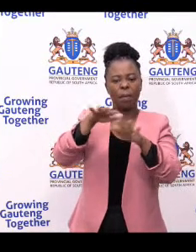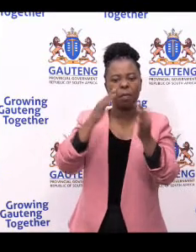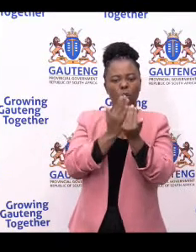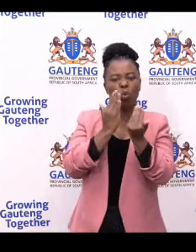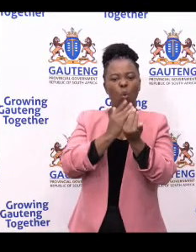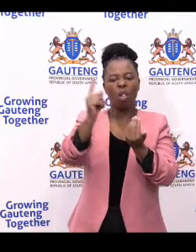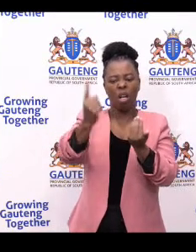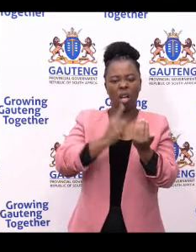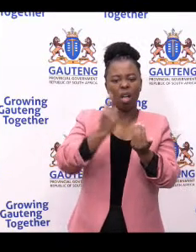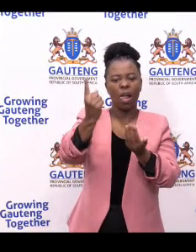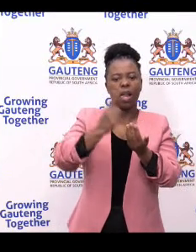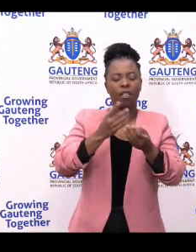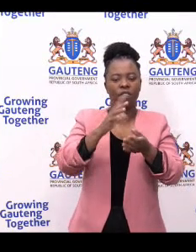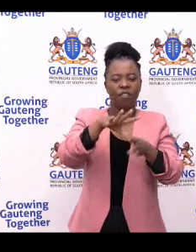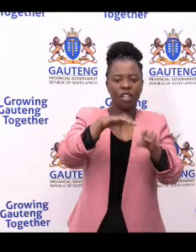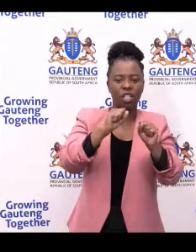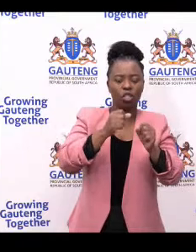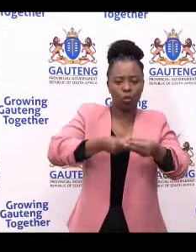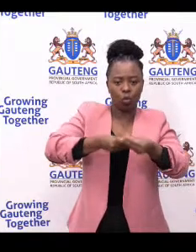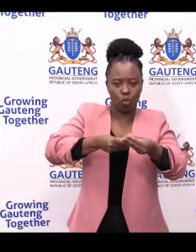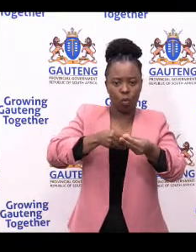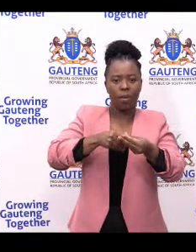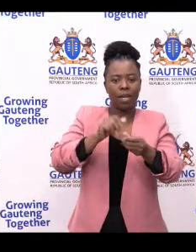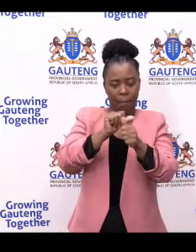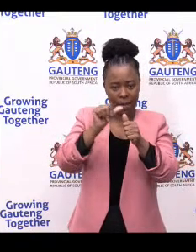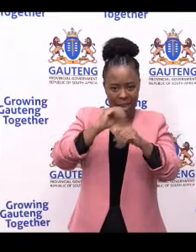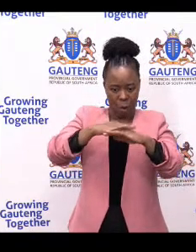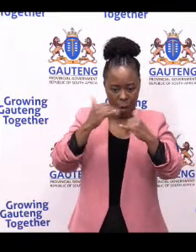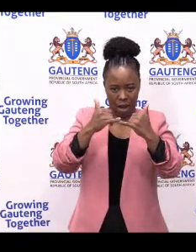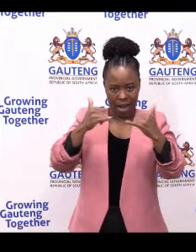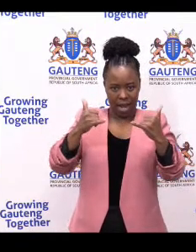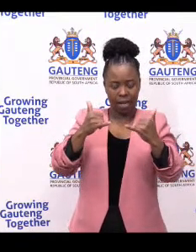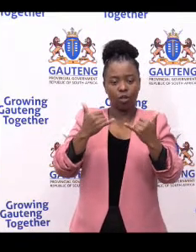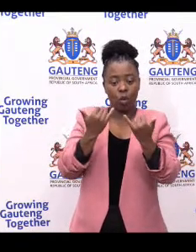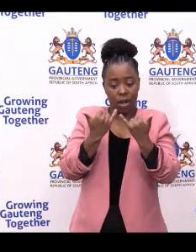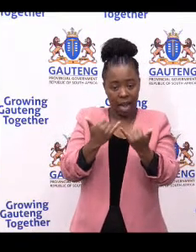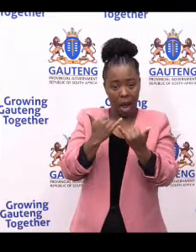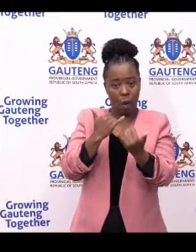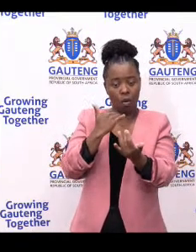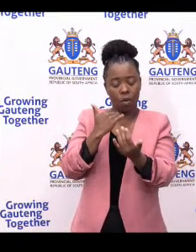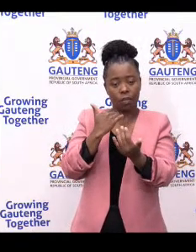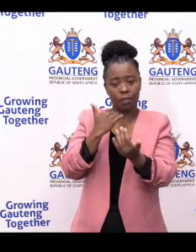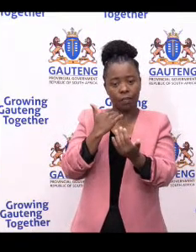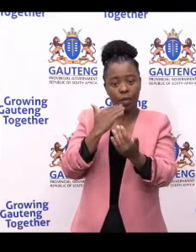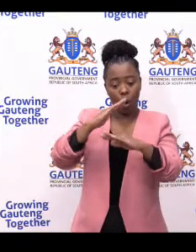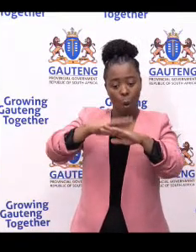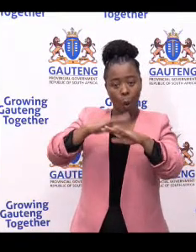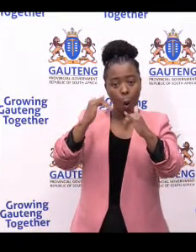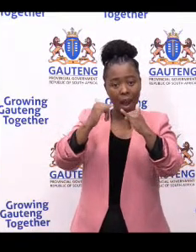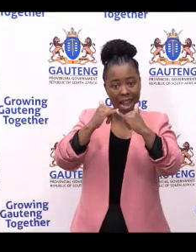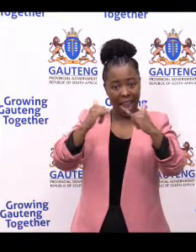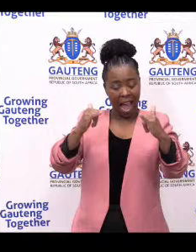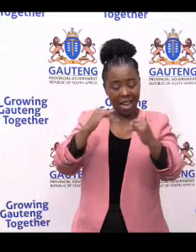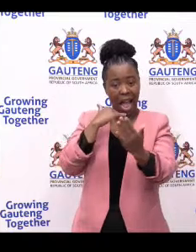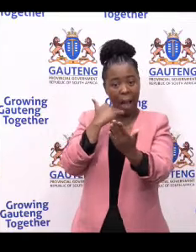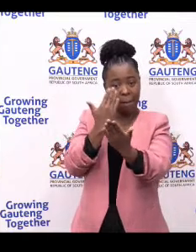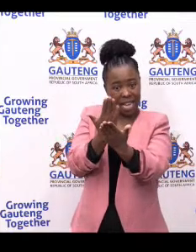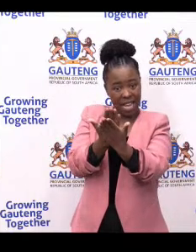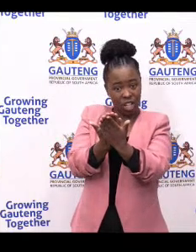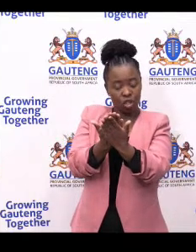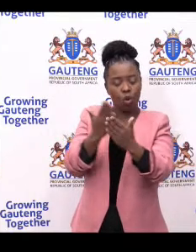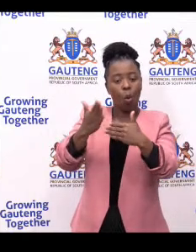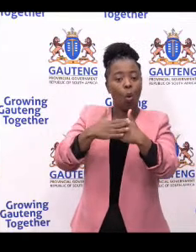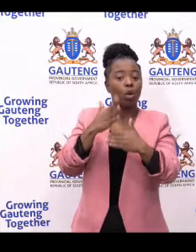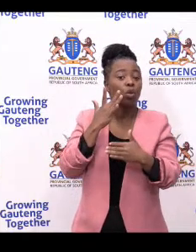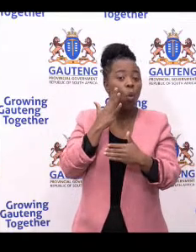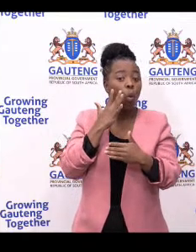schools. Why we are raising this is because our online application process closes tomorrow. So for